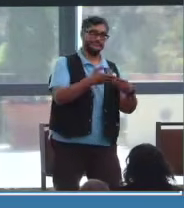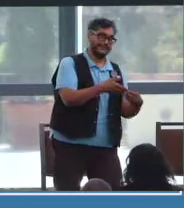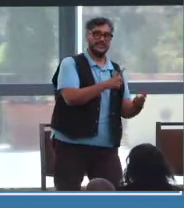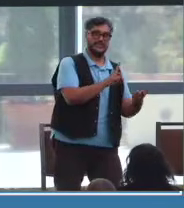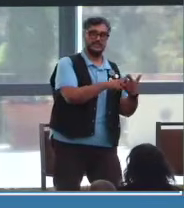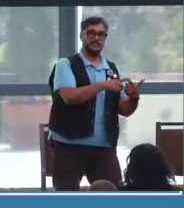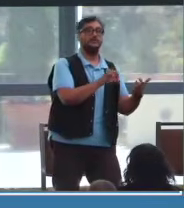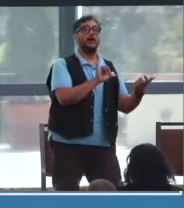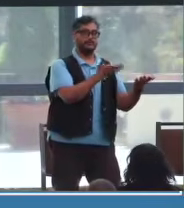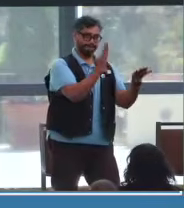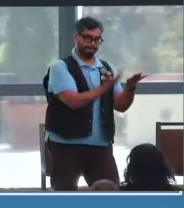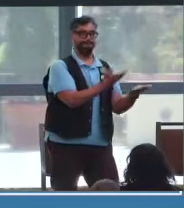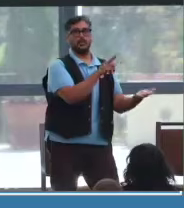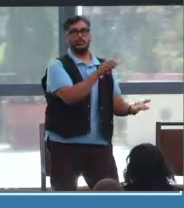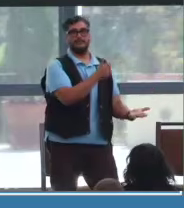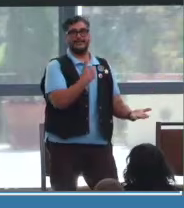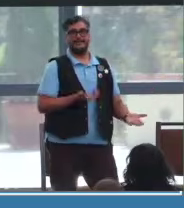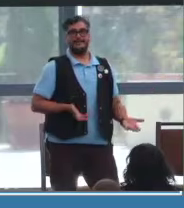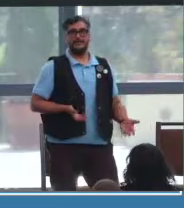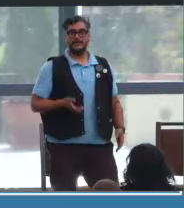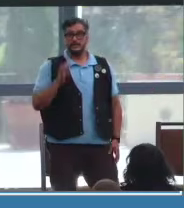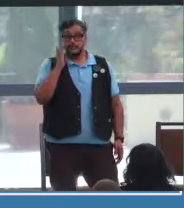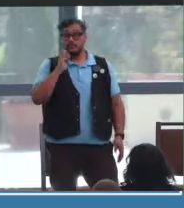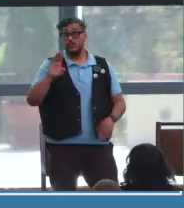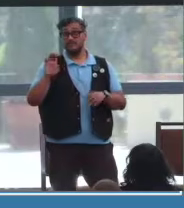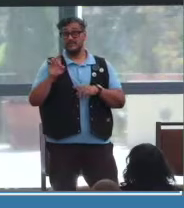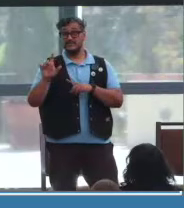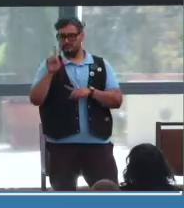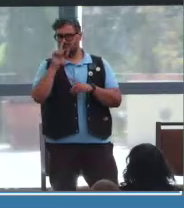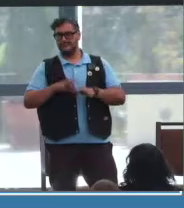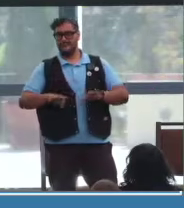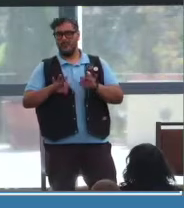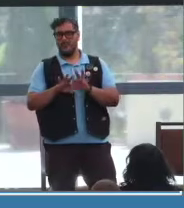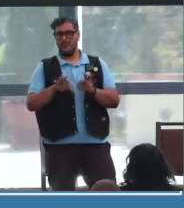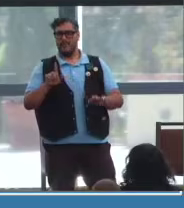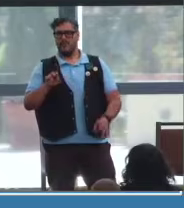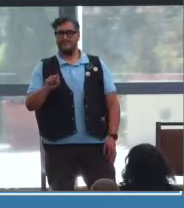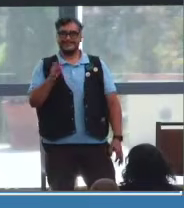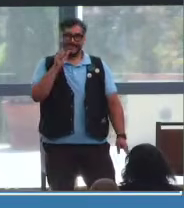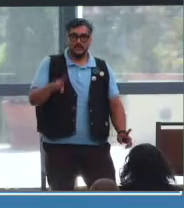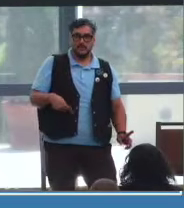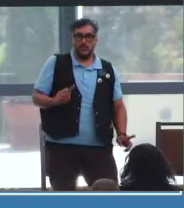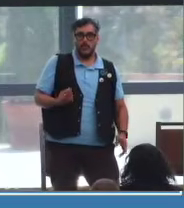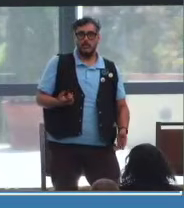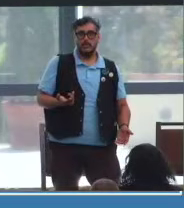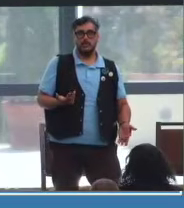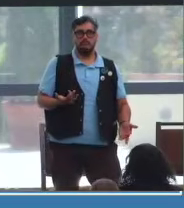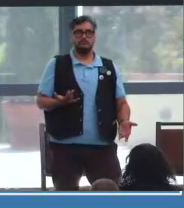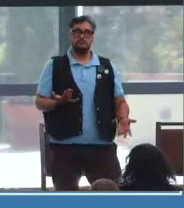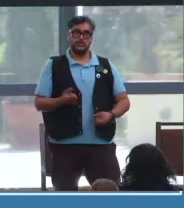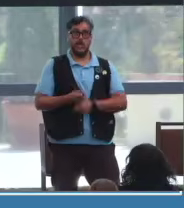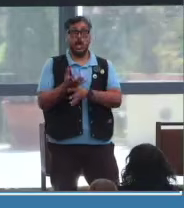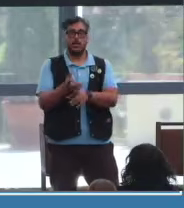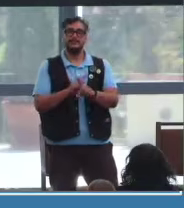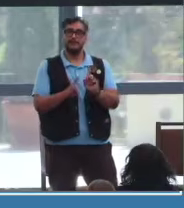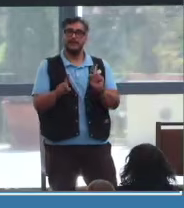lupus. So B cells are really important in lupus. They're not the only cause,